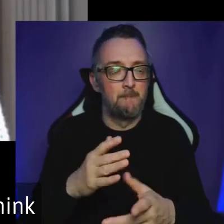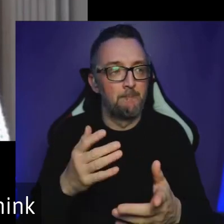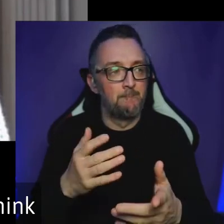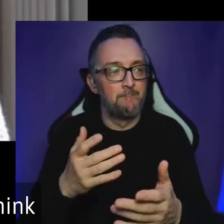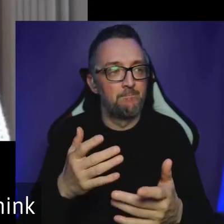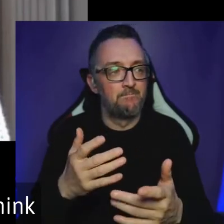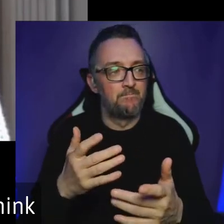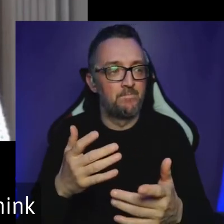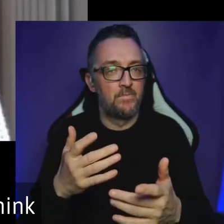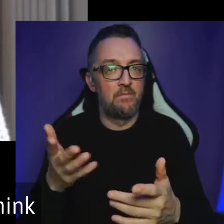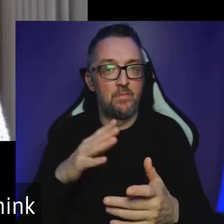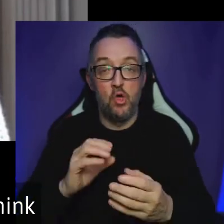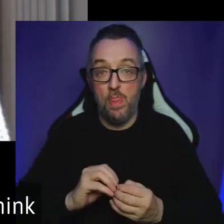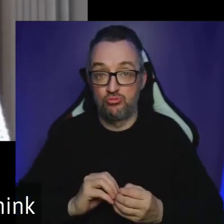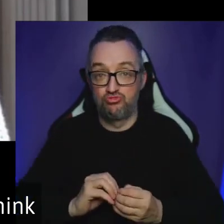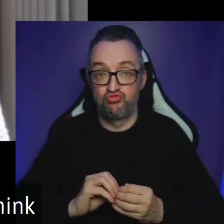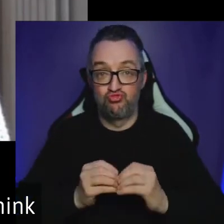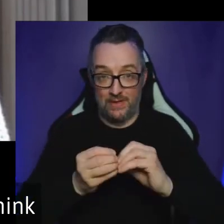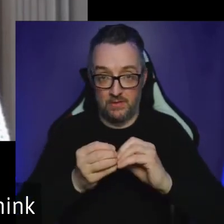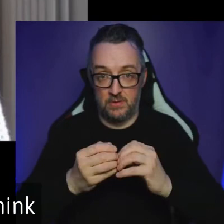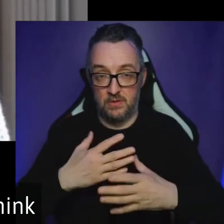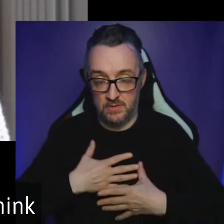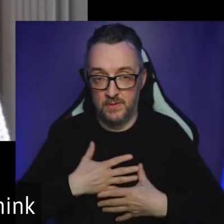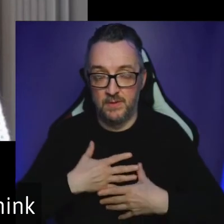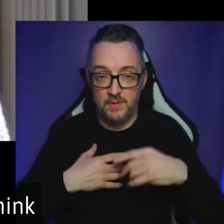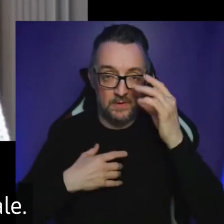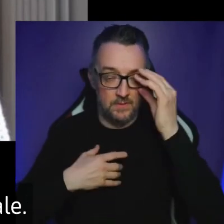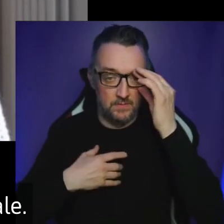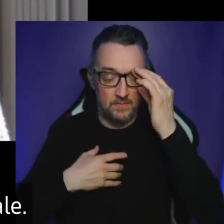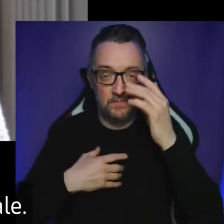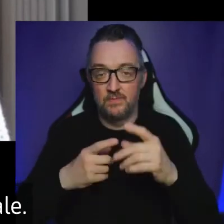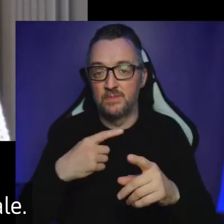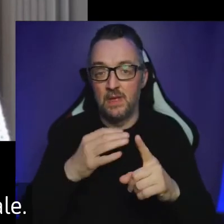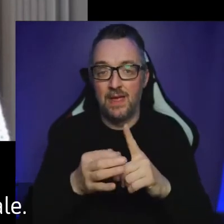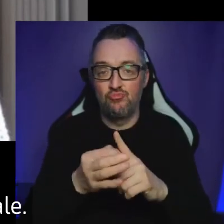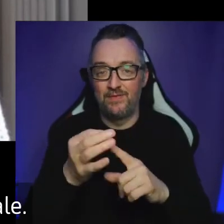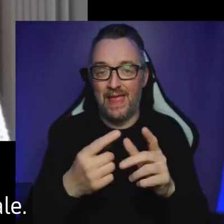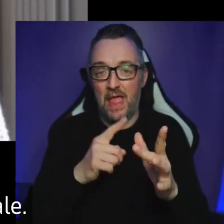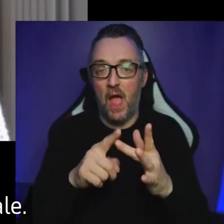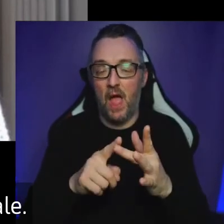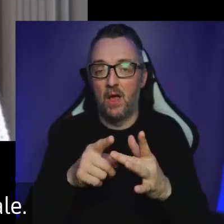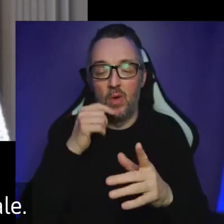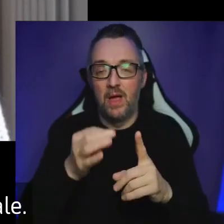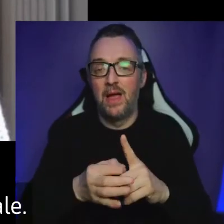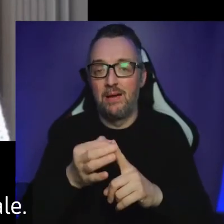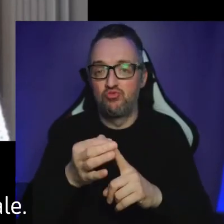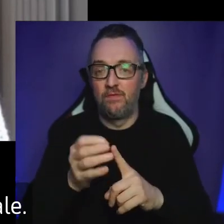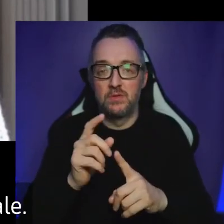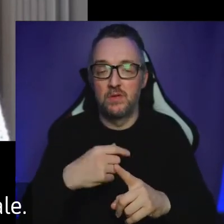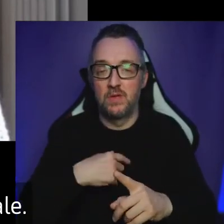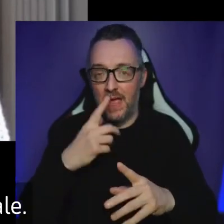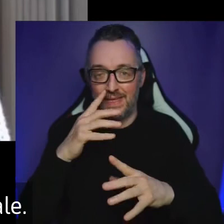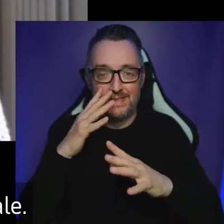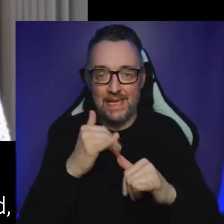kind of creator side of things, I think improved AI will improve our ability to test at